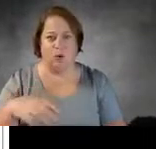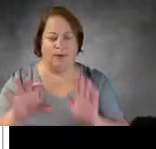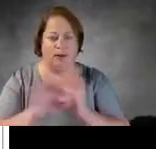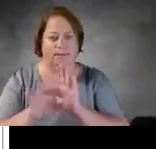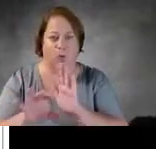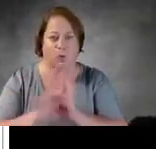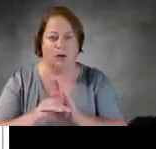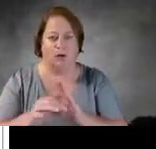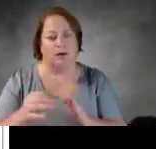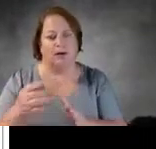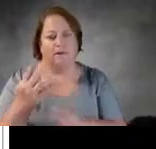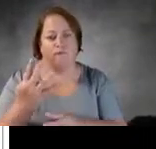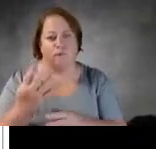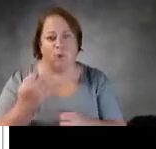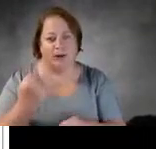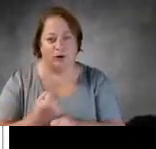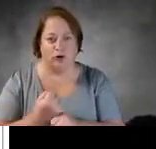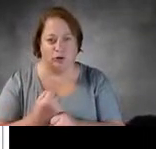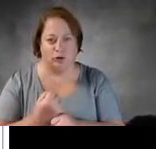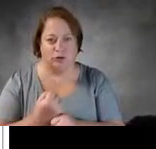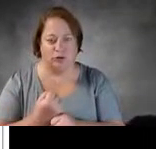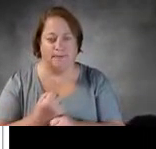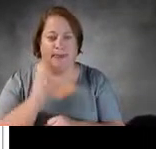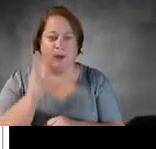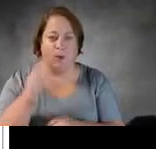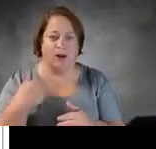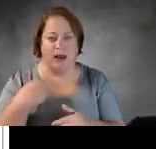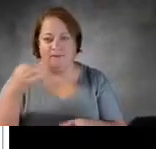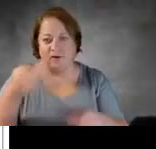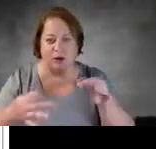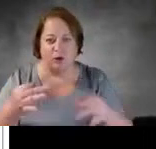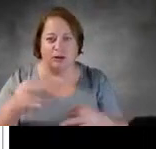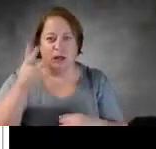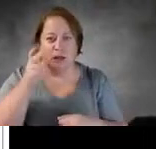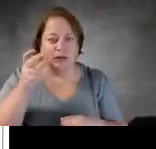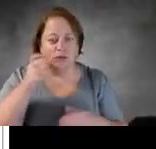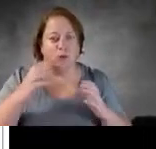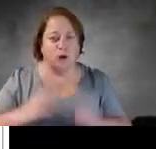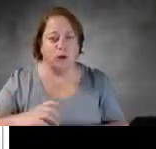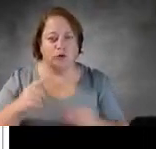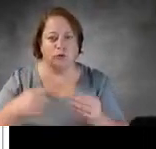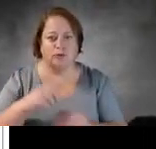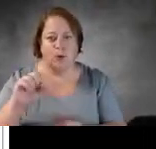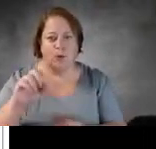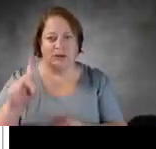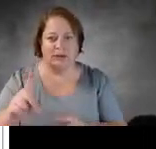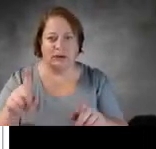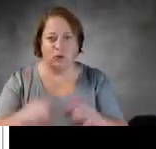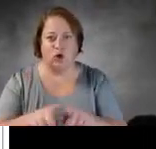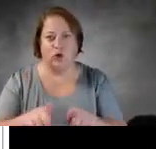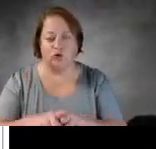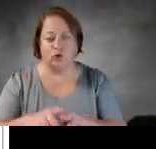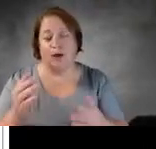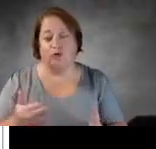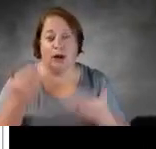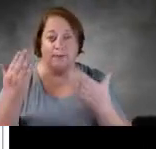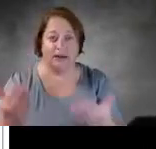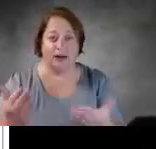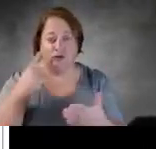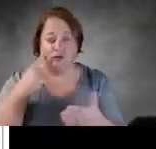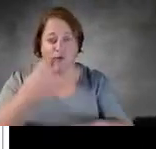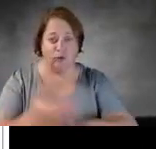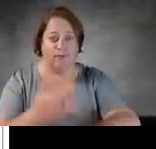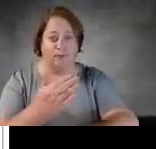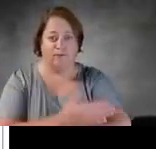4 years. The PRC would hold hearings and listen to customers about SSD and would also make recommendations for